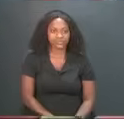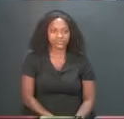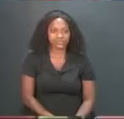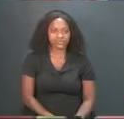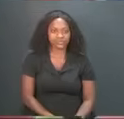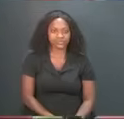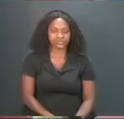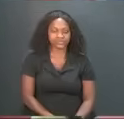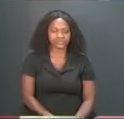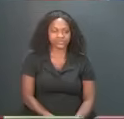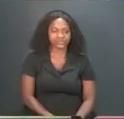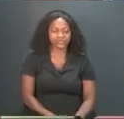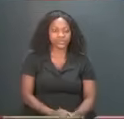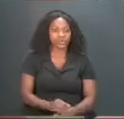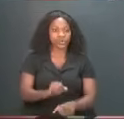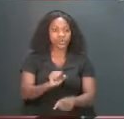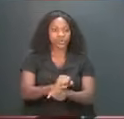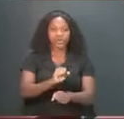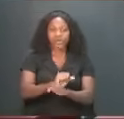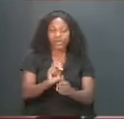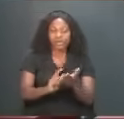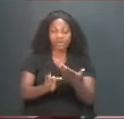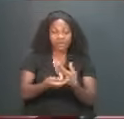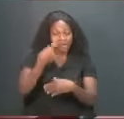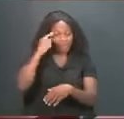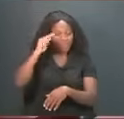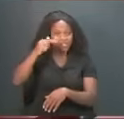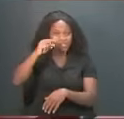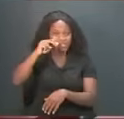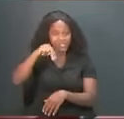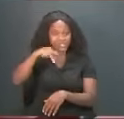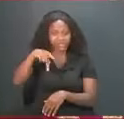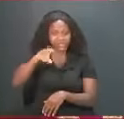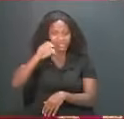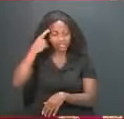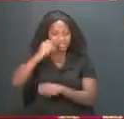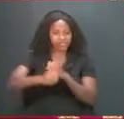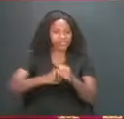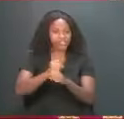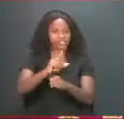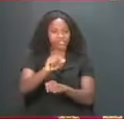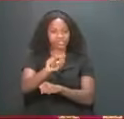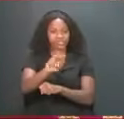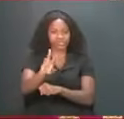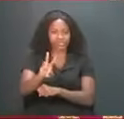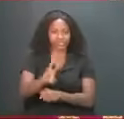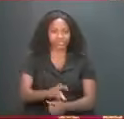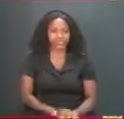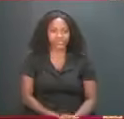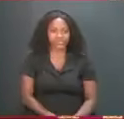Work program of the Ghana National Petroleum Corporation, GNPC, for the year 2026.